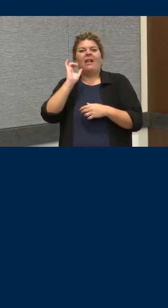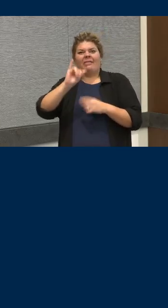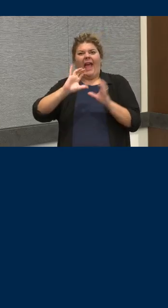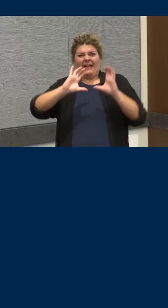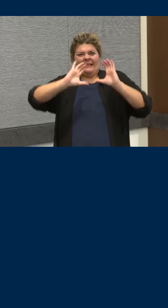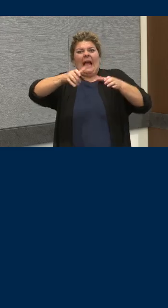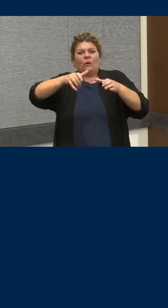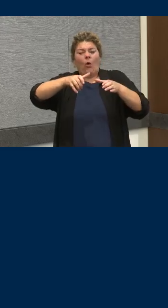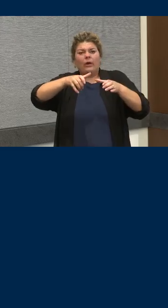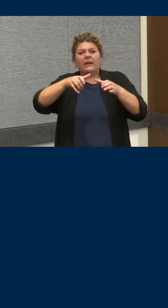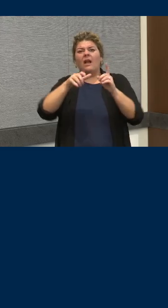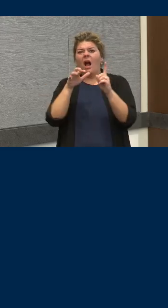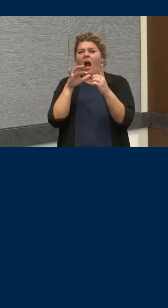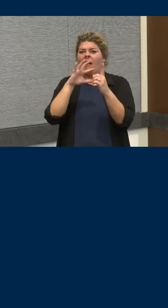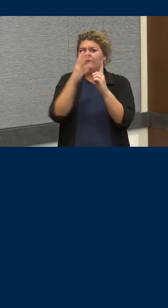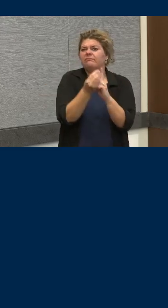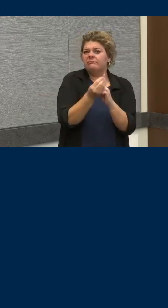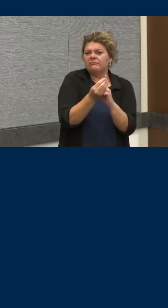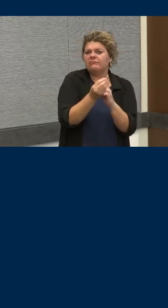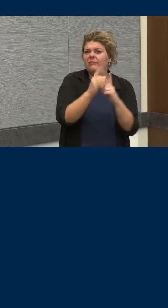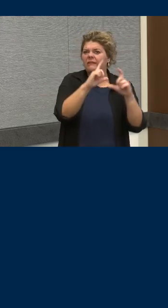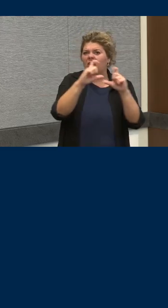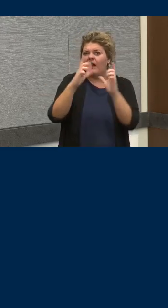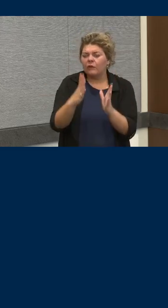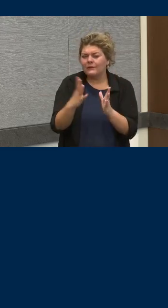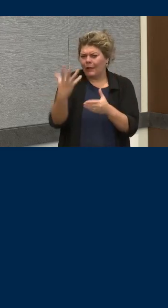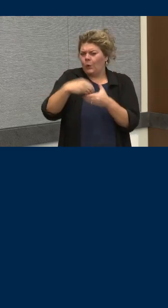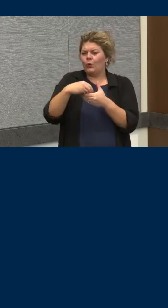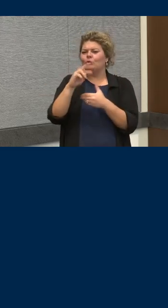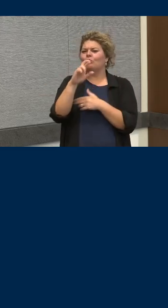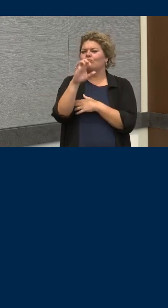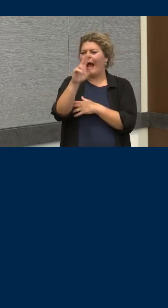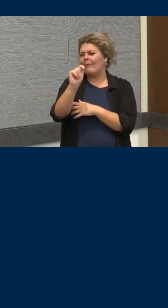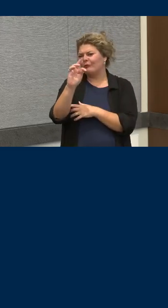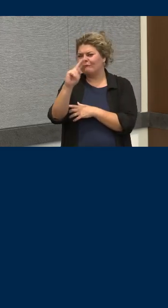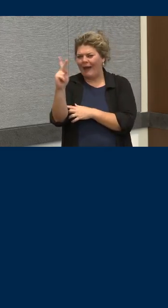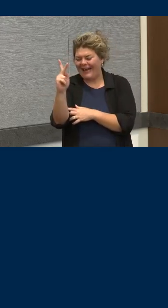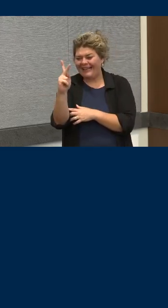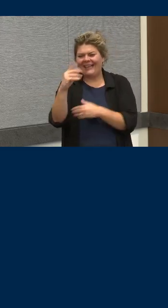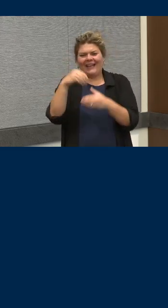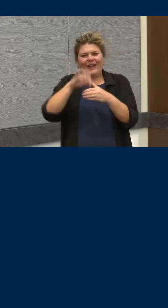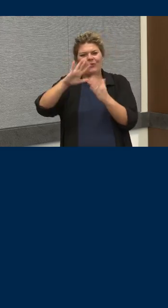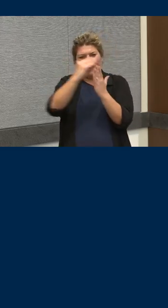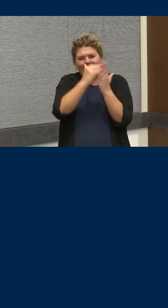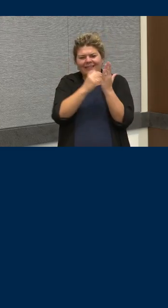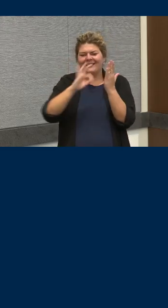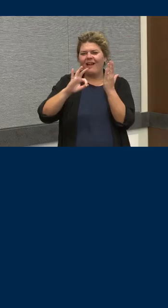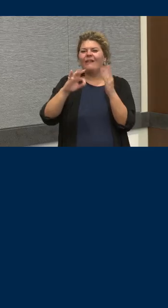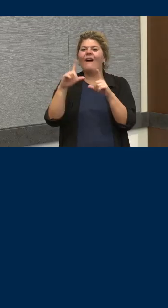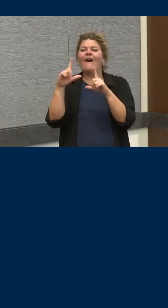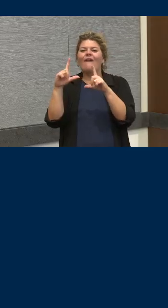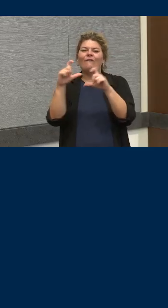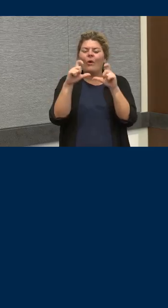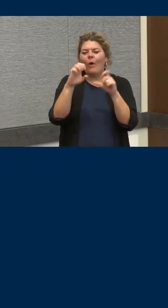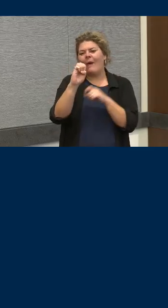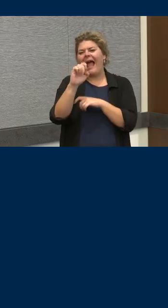a contentious one, includes Robert Frank in her list of photoethnographic